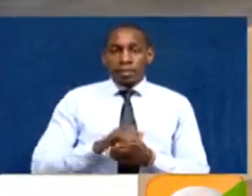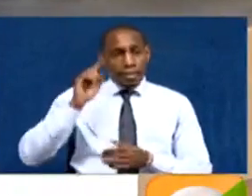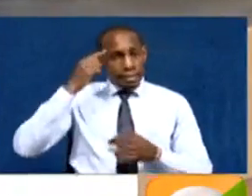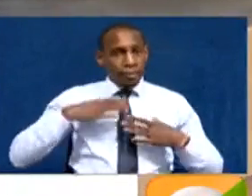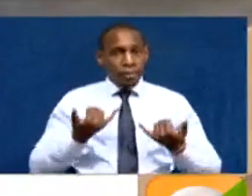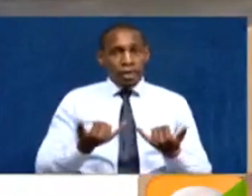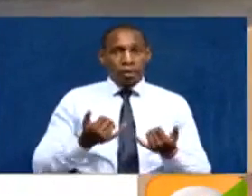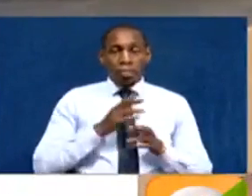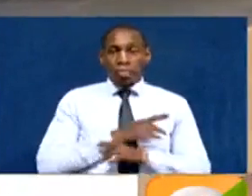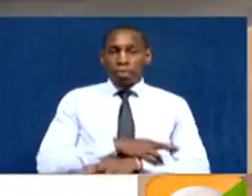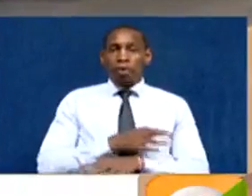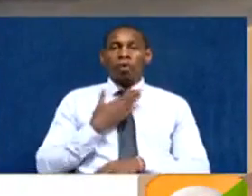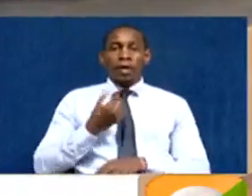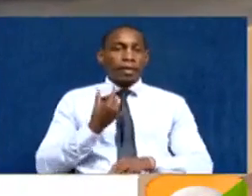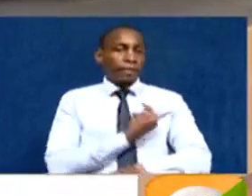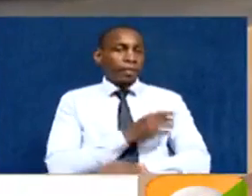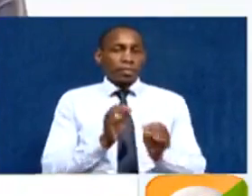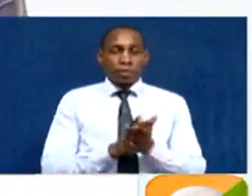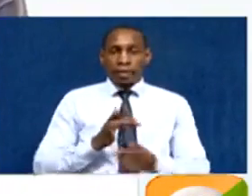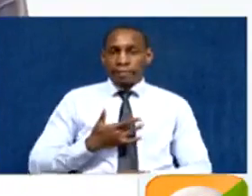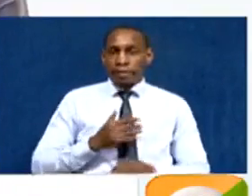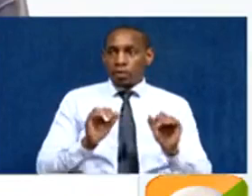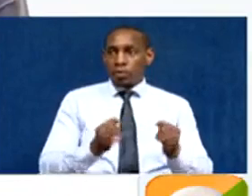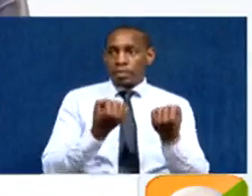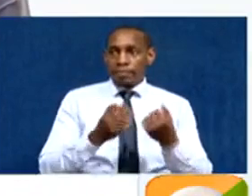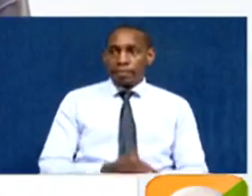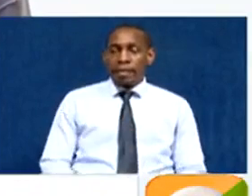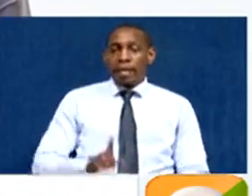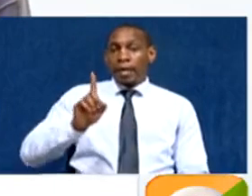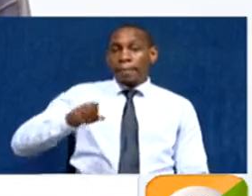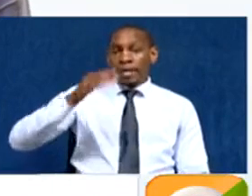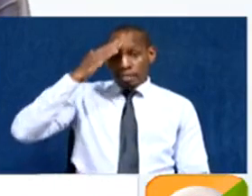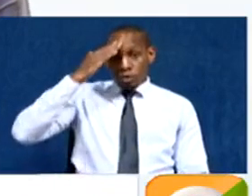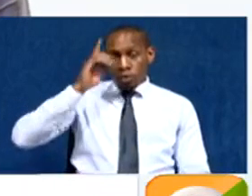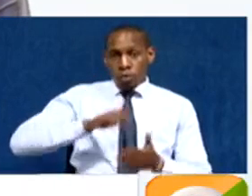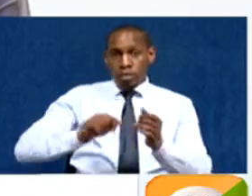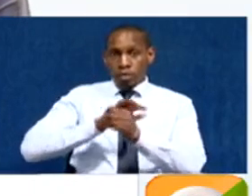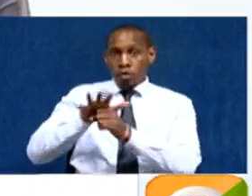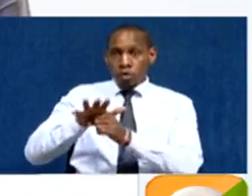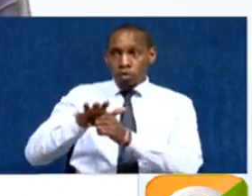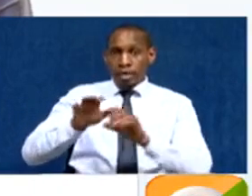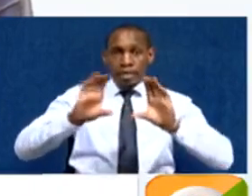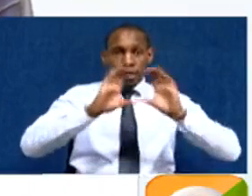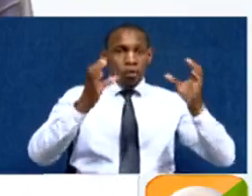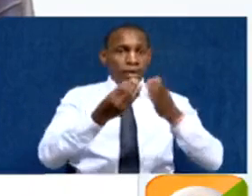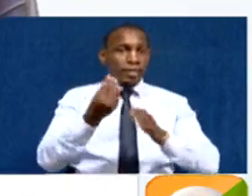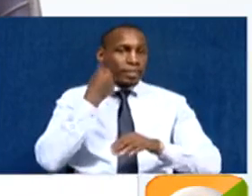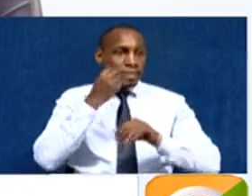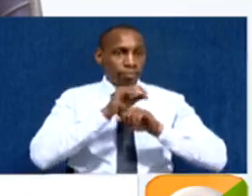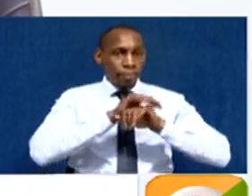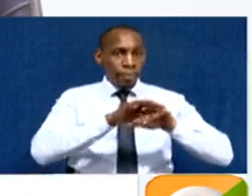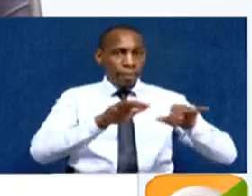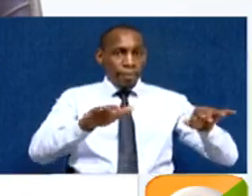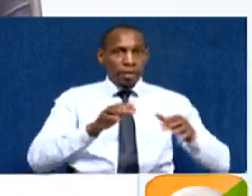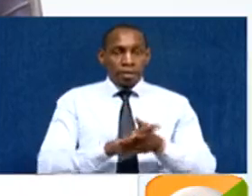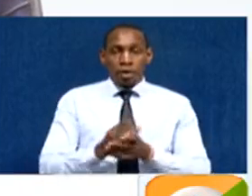why people are relaxed to go for the vaccine, because they feel they're already safe. We must realize that COVID-19 is a global pandemic.